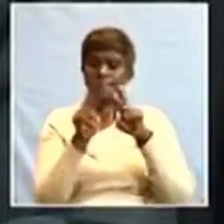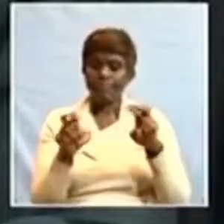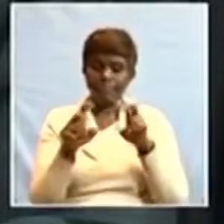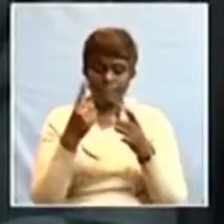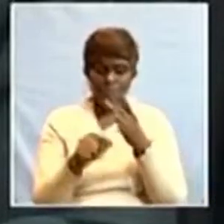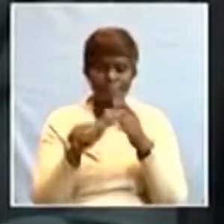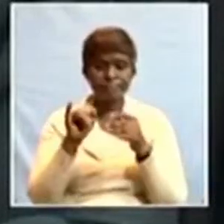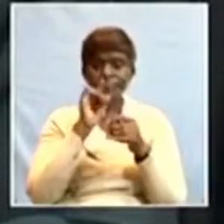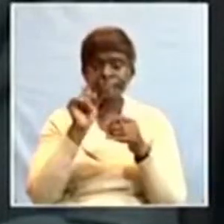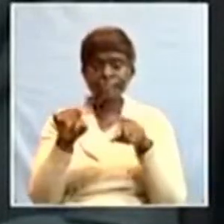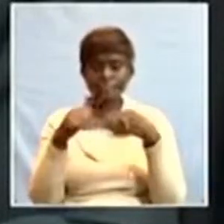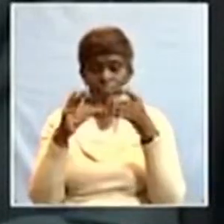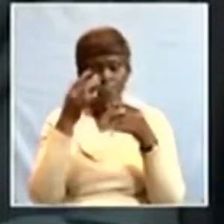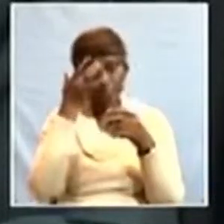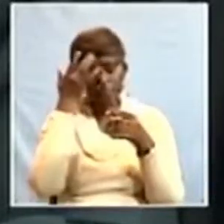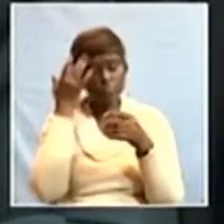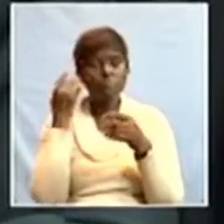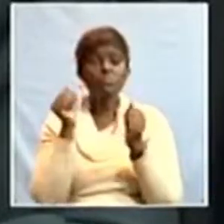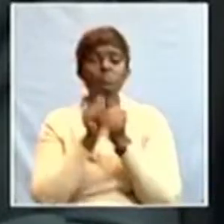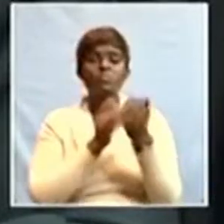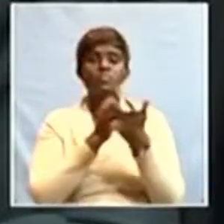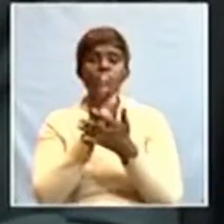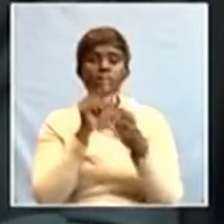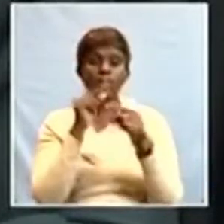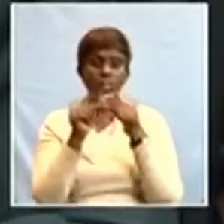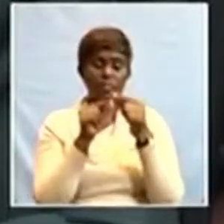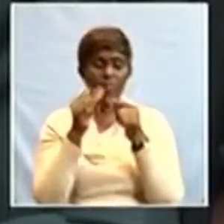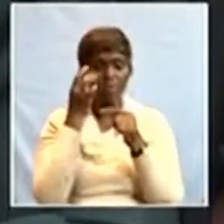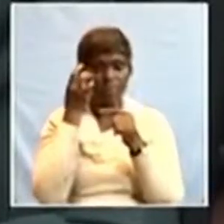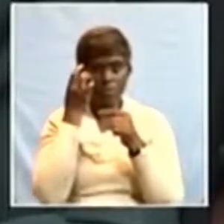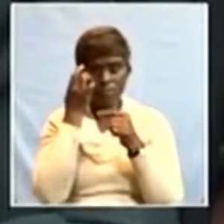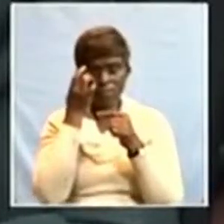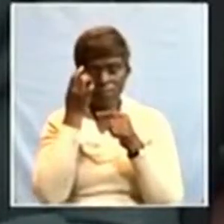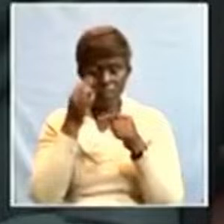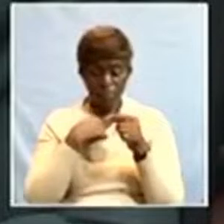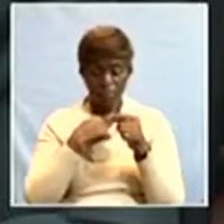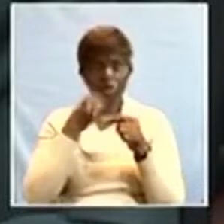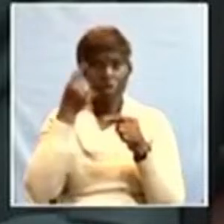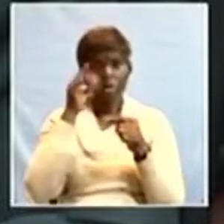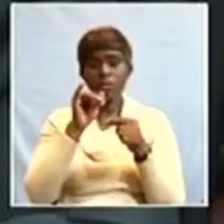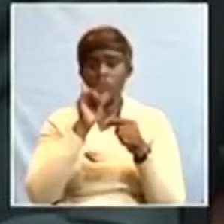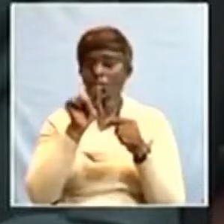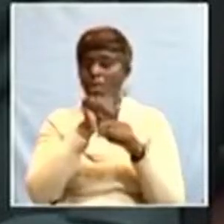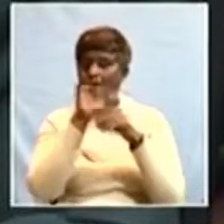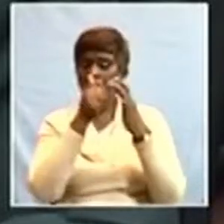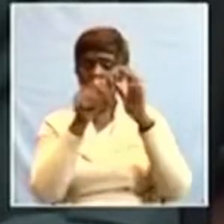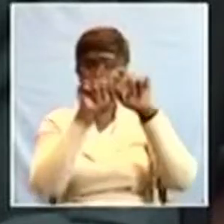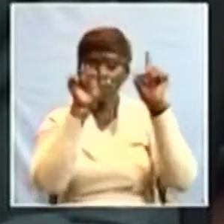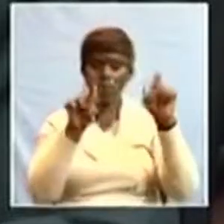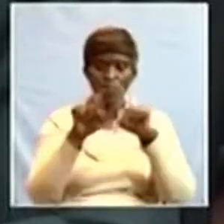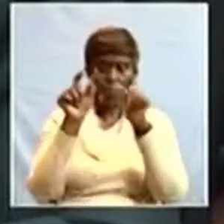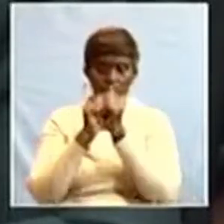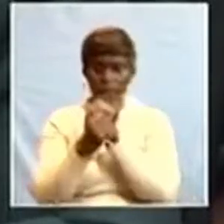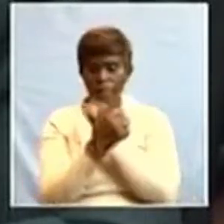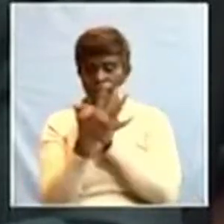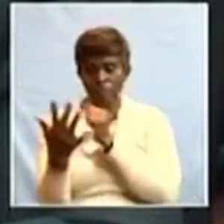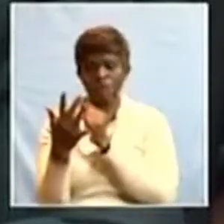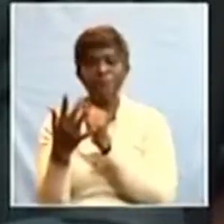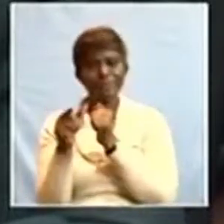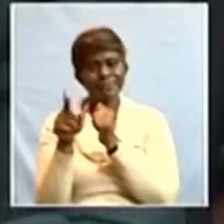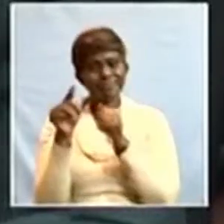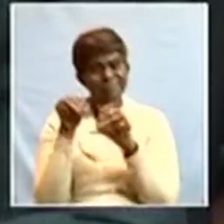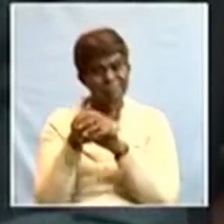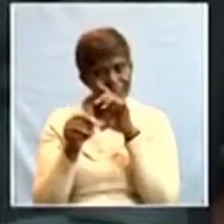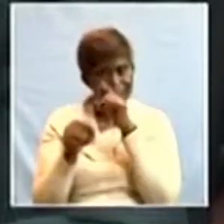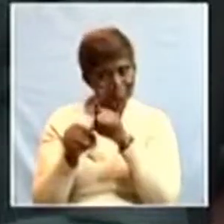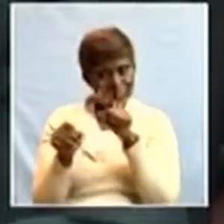that indeed they supplied the correct seed. And of which I understand the certificates and all these other things, they were supposed to be part of